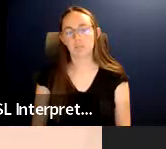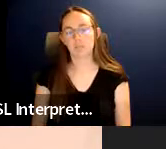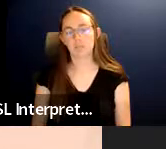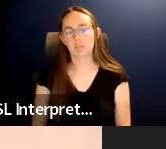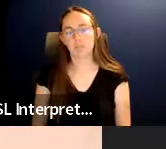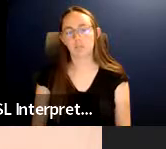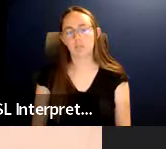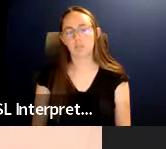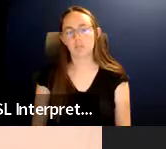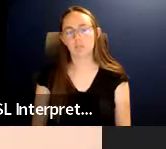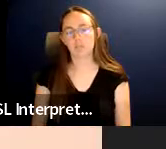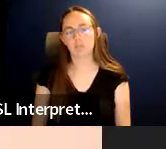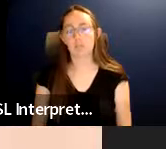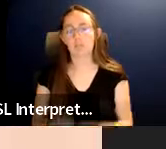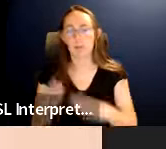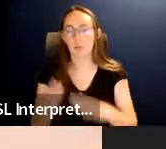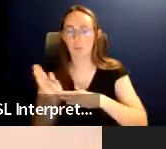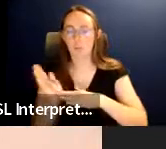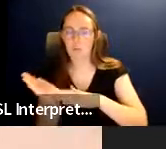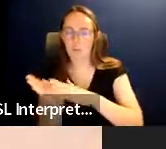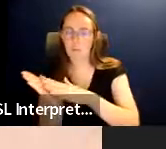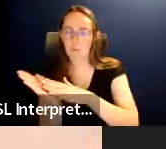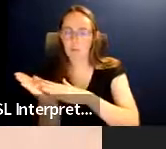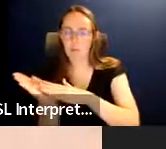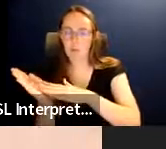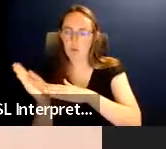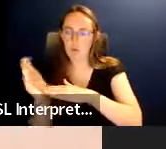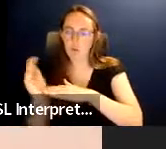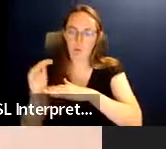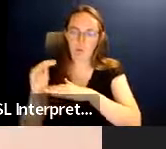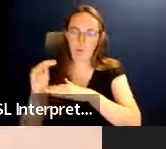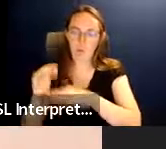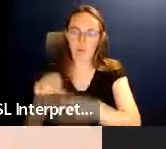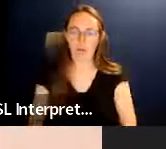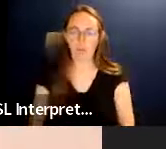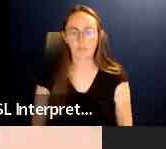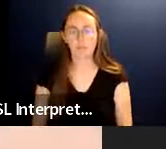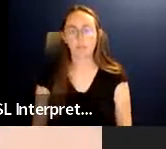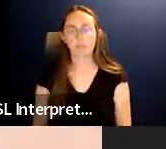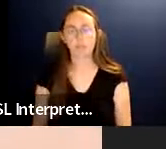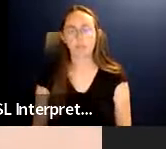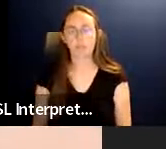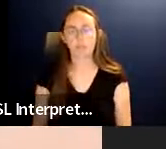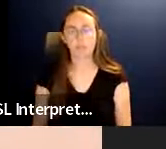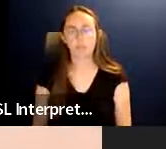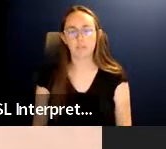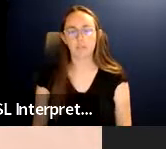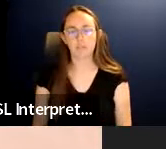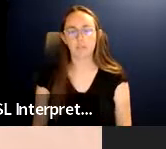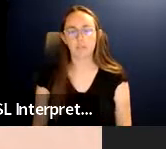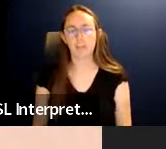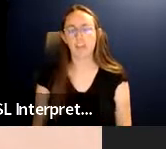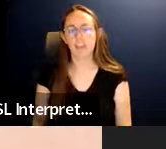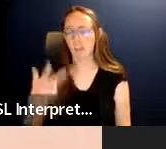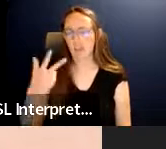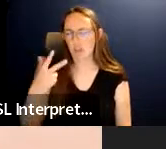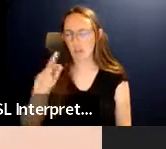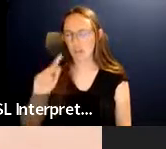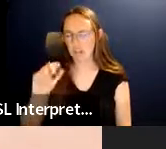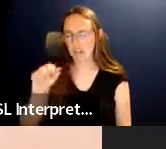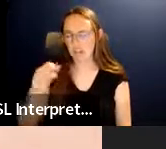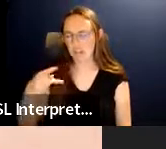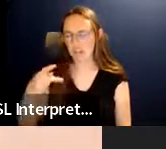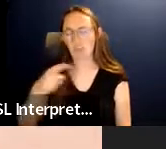probably around like this, is what I'm looking at. And I put 3 teaspoons in there. I really only need